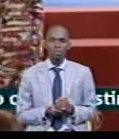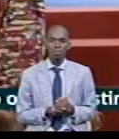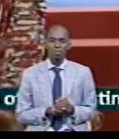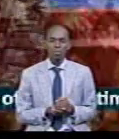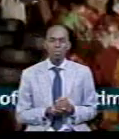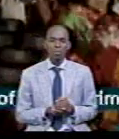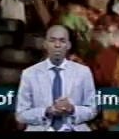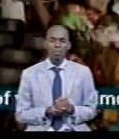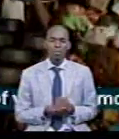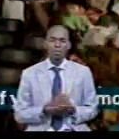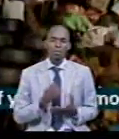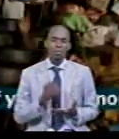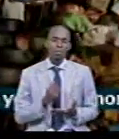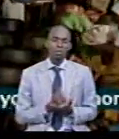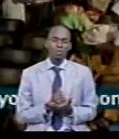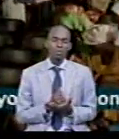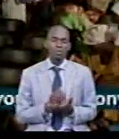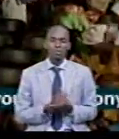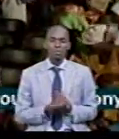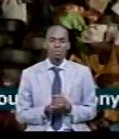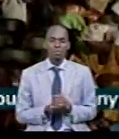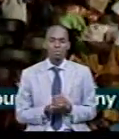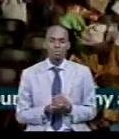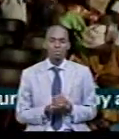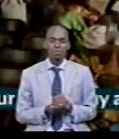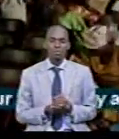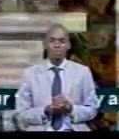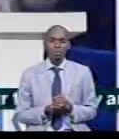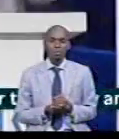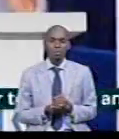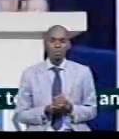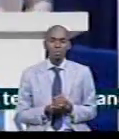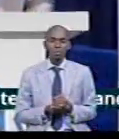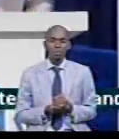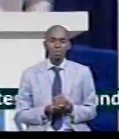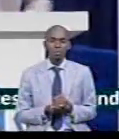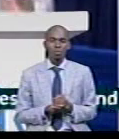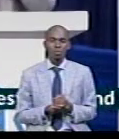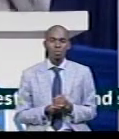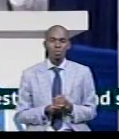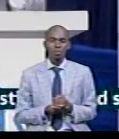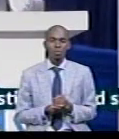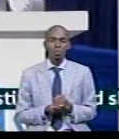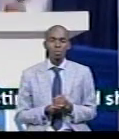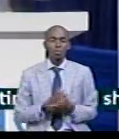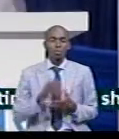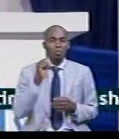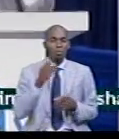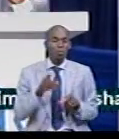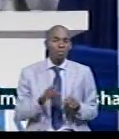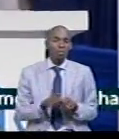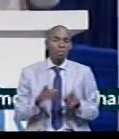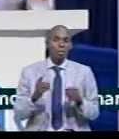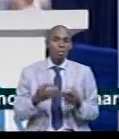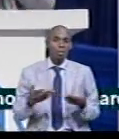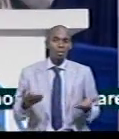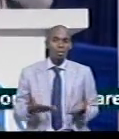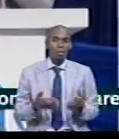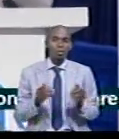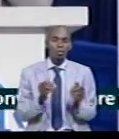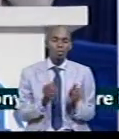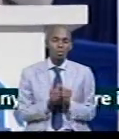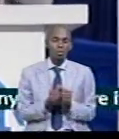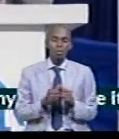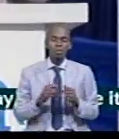Amen. Amen. Our sister from B. He came here with a very sharp pain